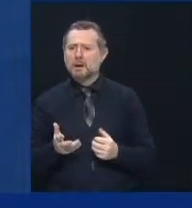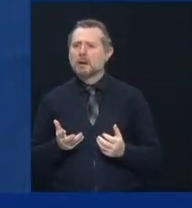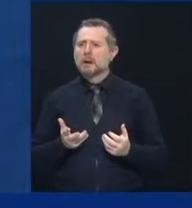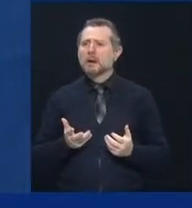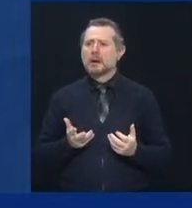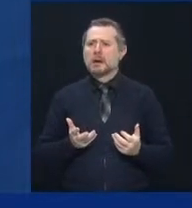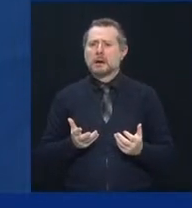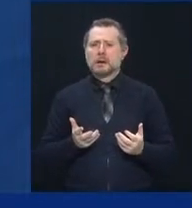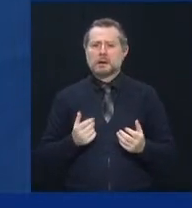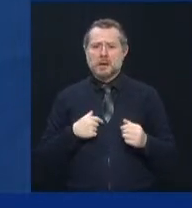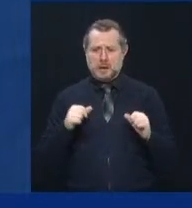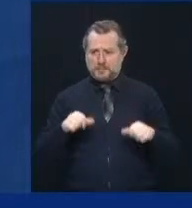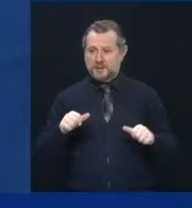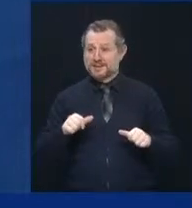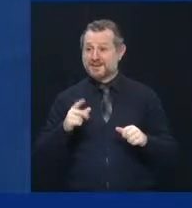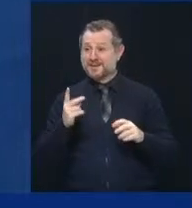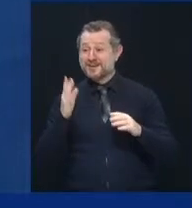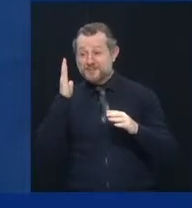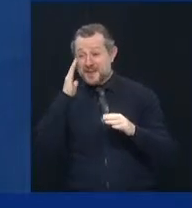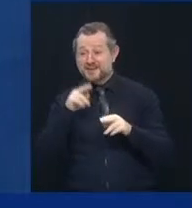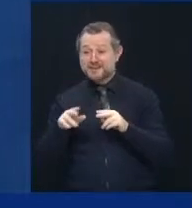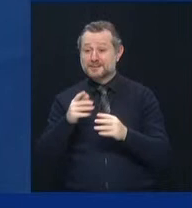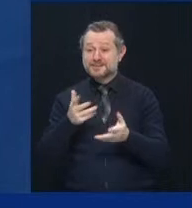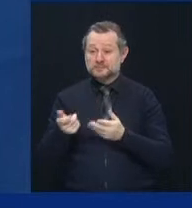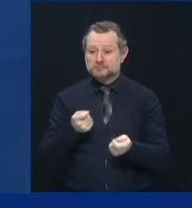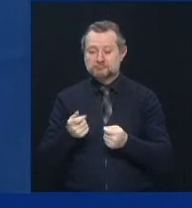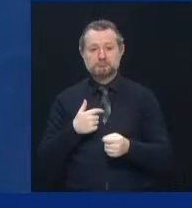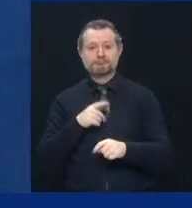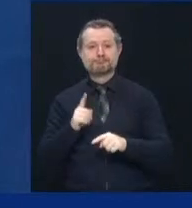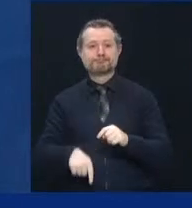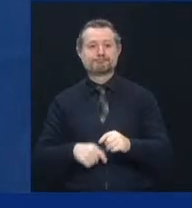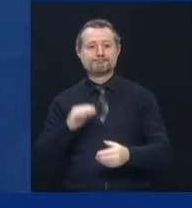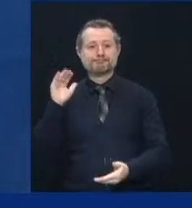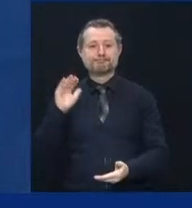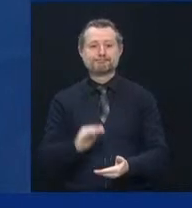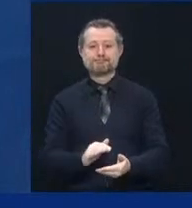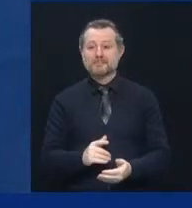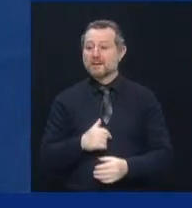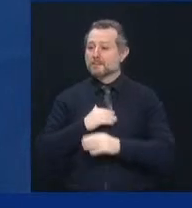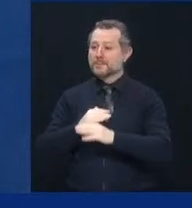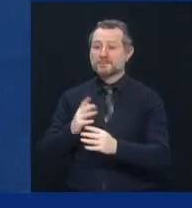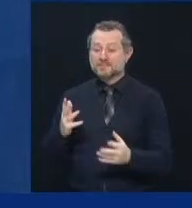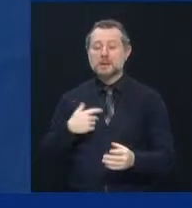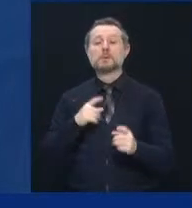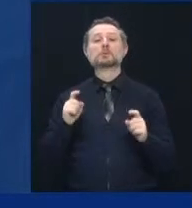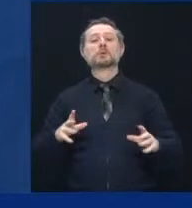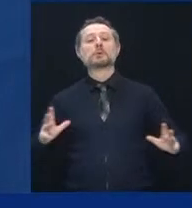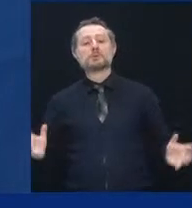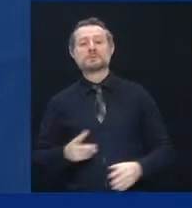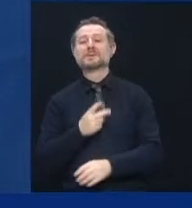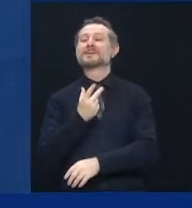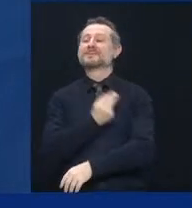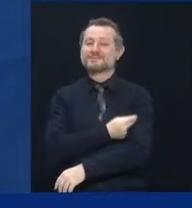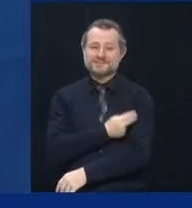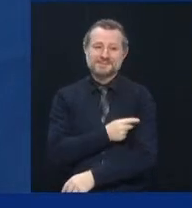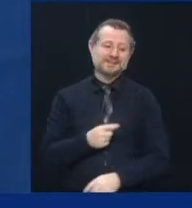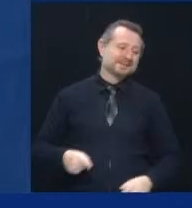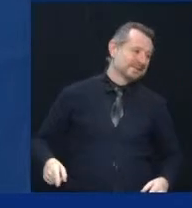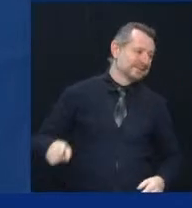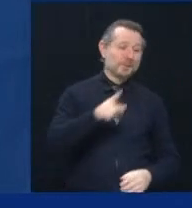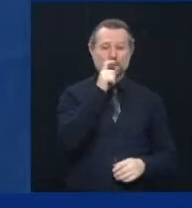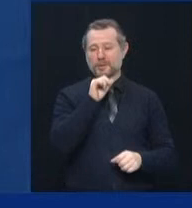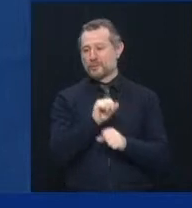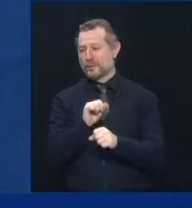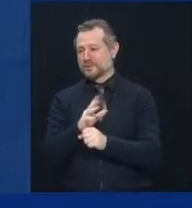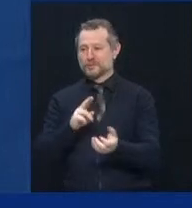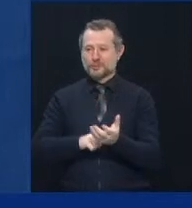down. The only way you prevent that is vaccinate the healthcare staff. That's why the first